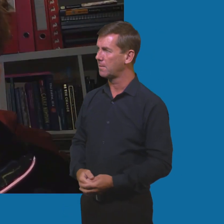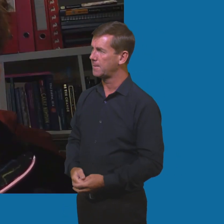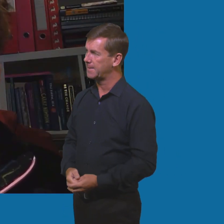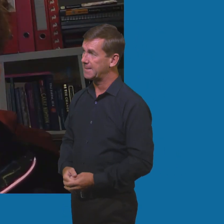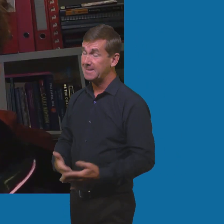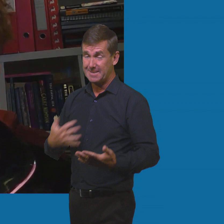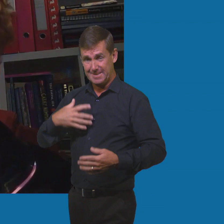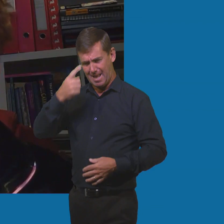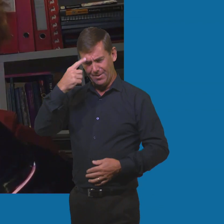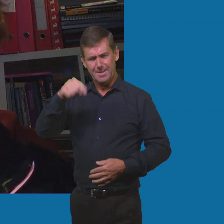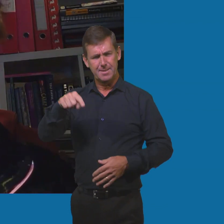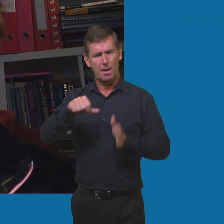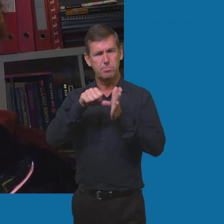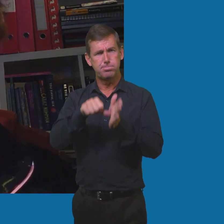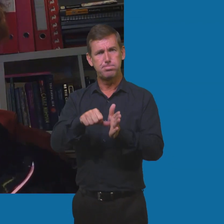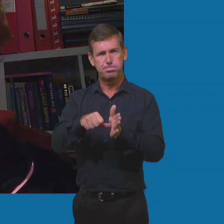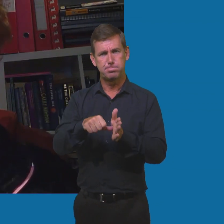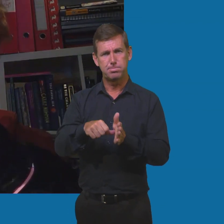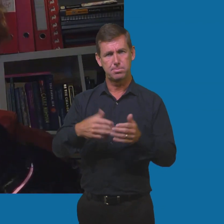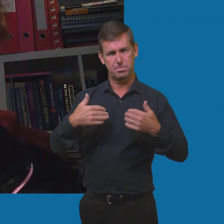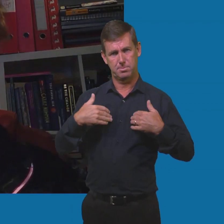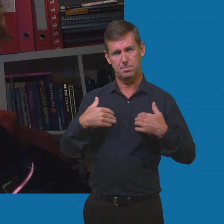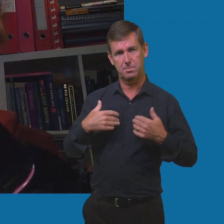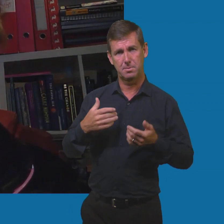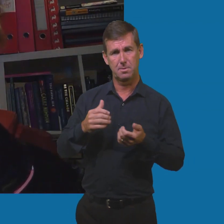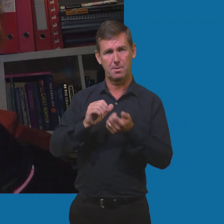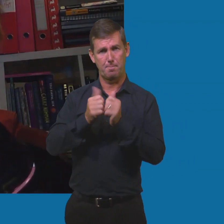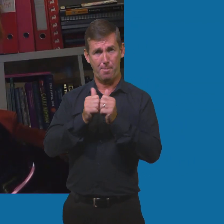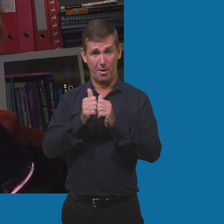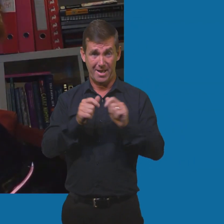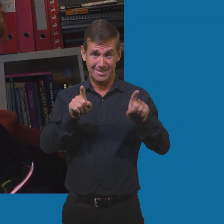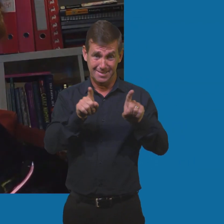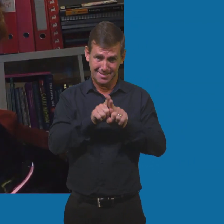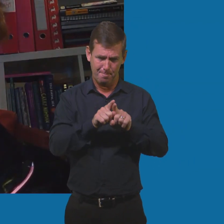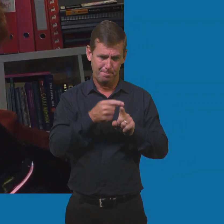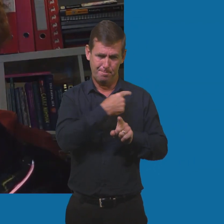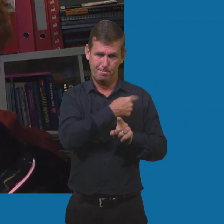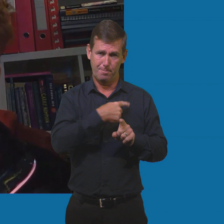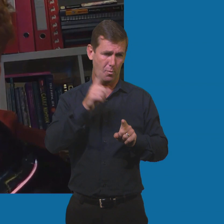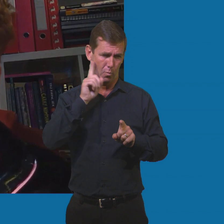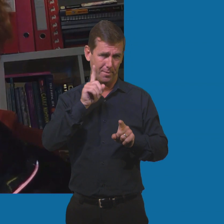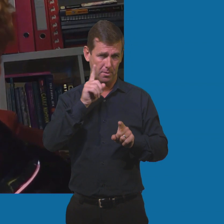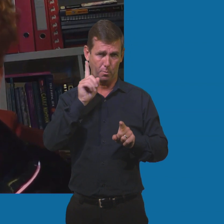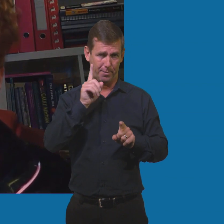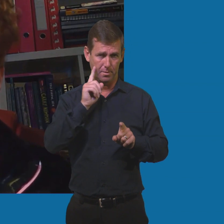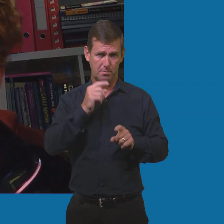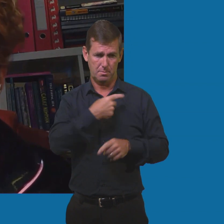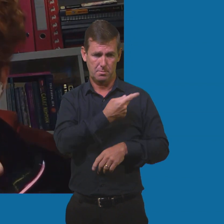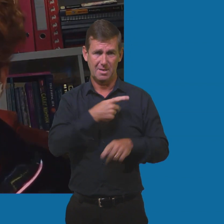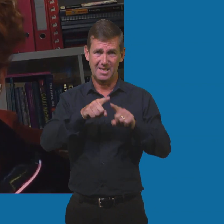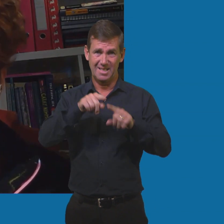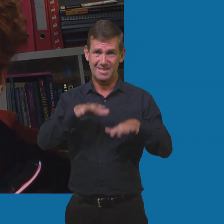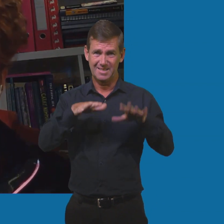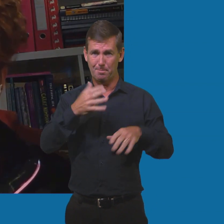it's slightly worse for those of us who have partners of the same gender, because my partner is a similar age to me